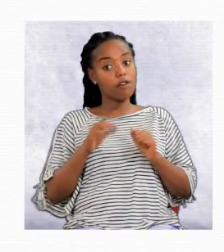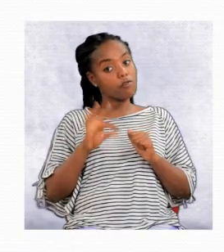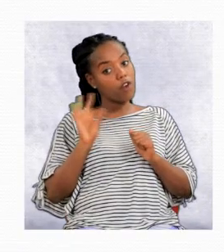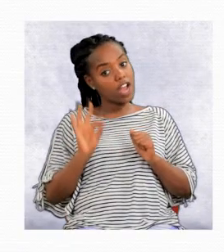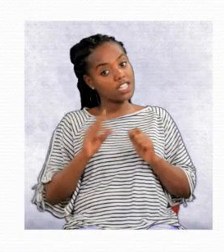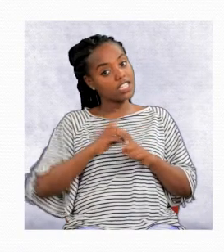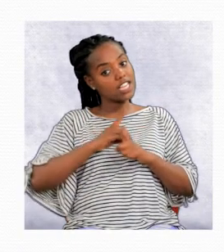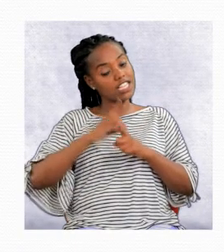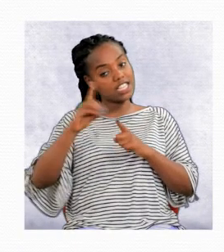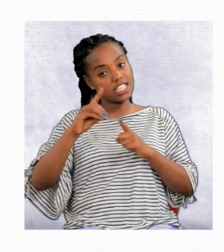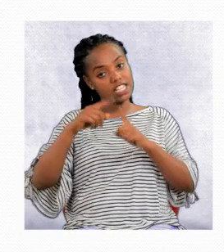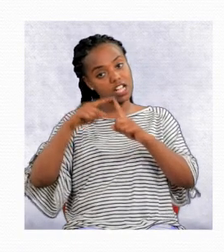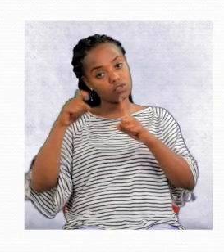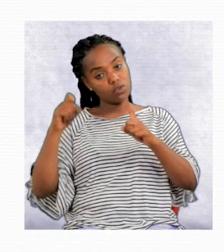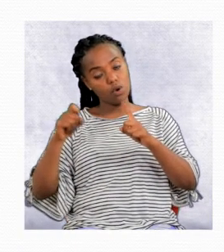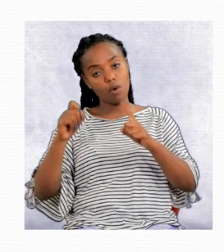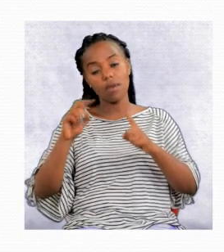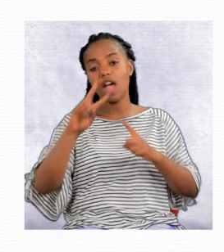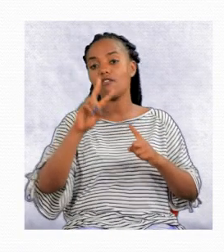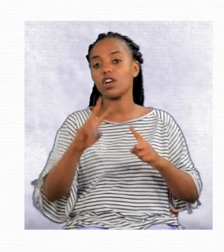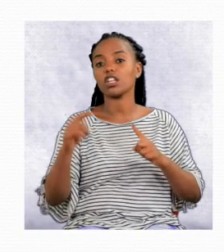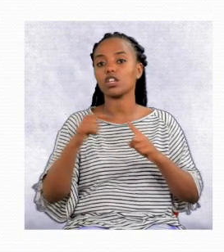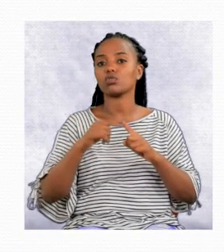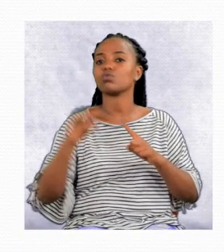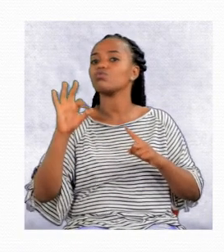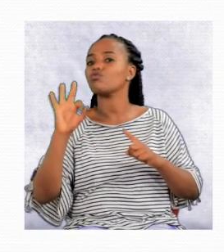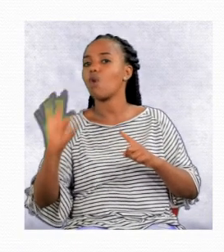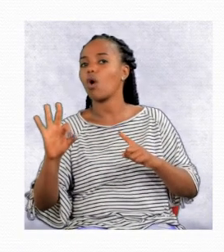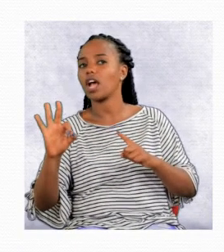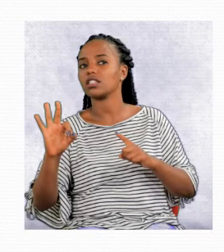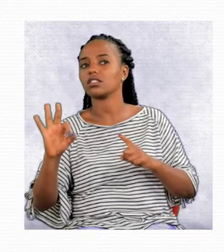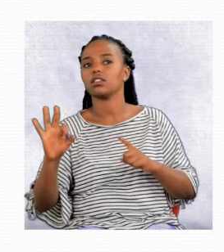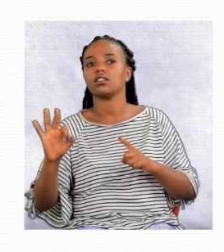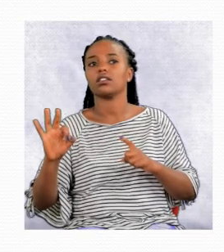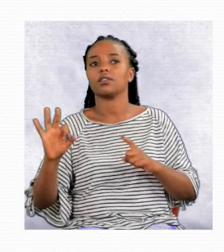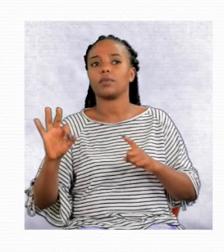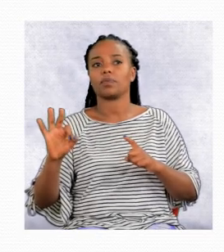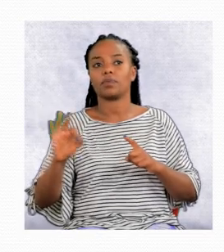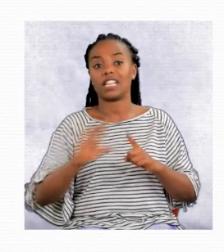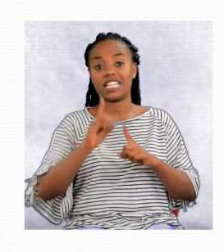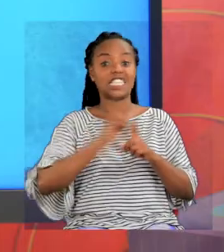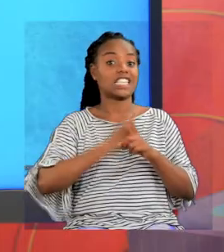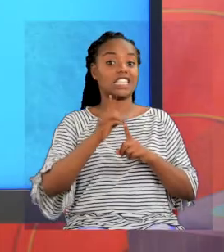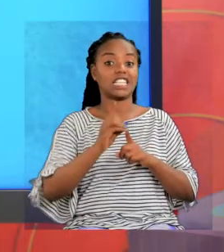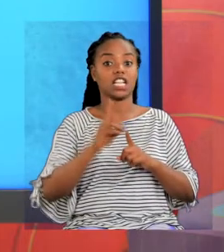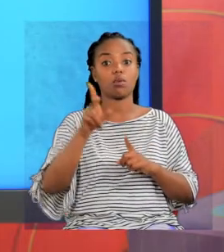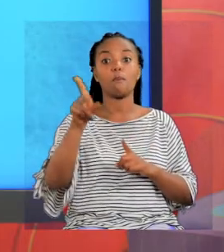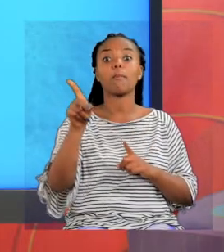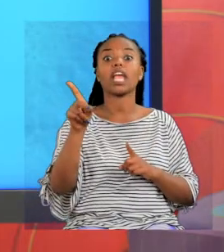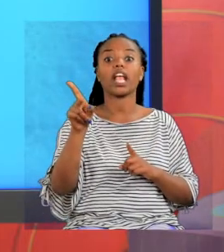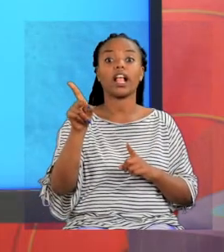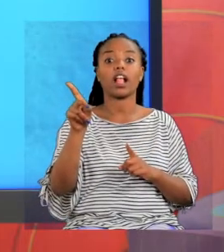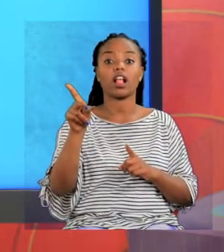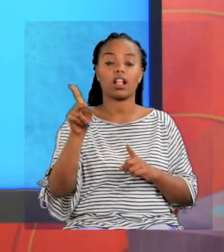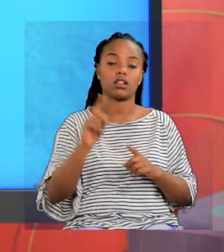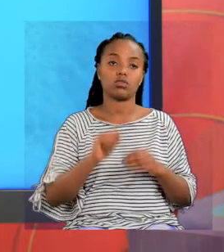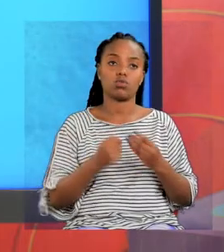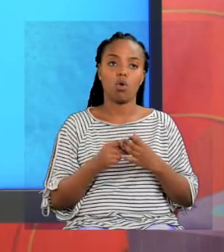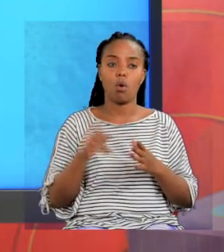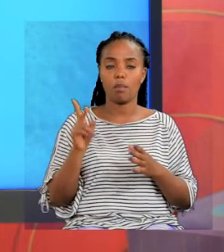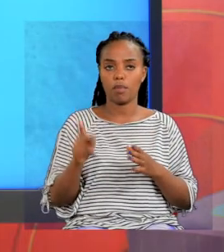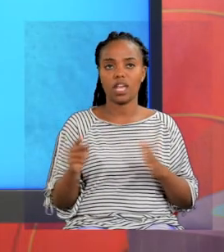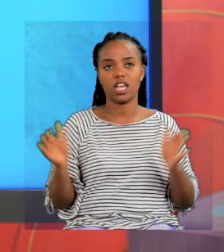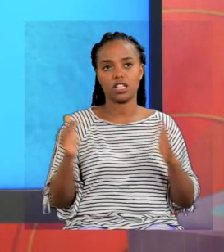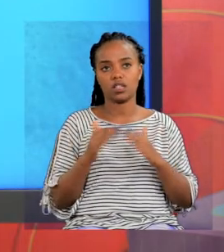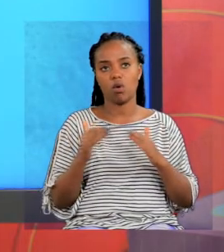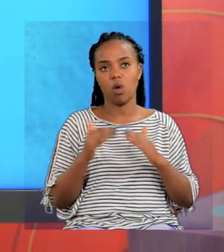the distance from vertex to focus, this distance, it is p. So p is